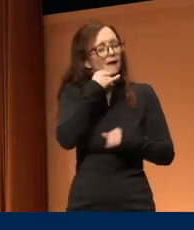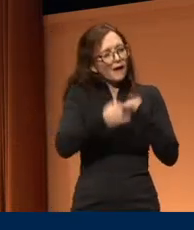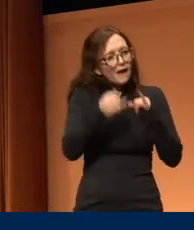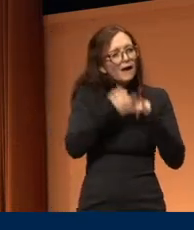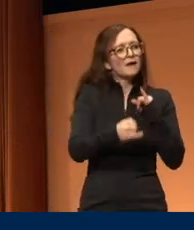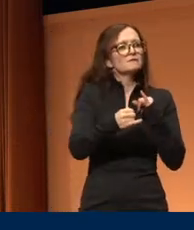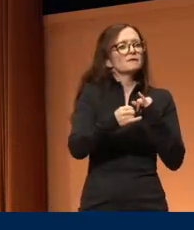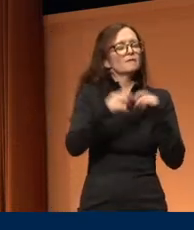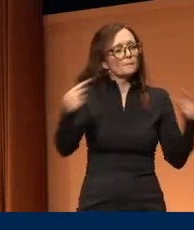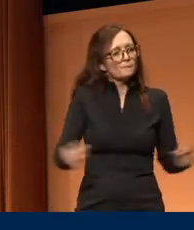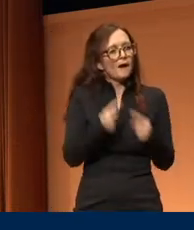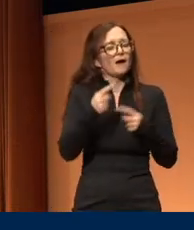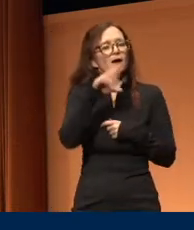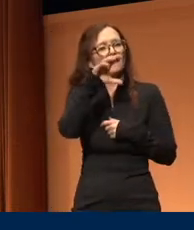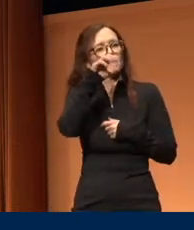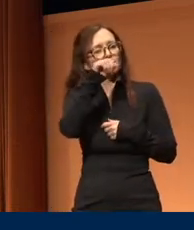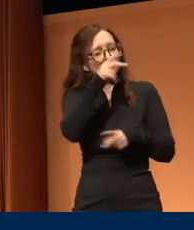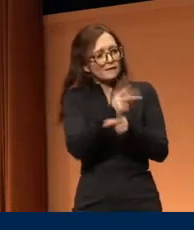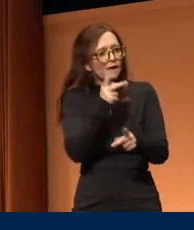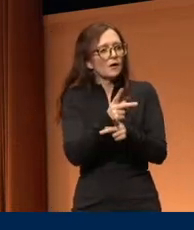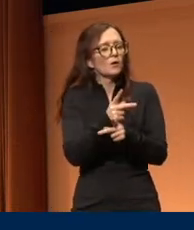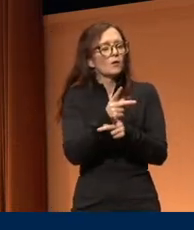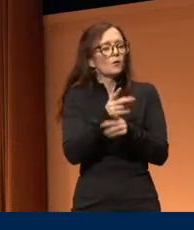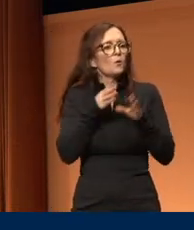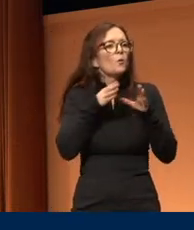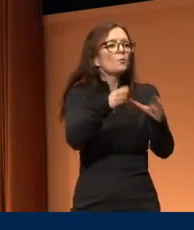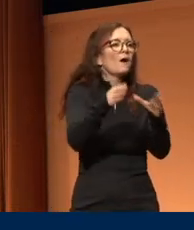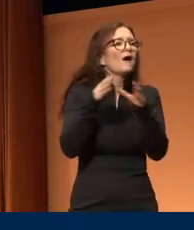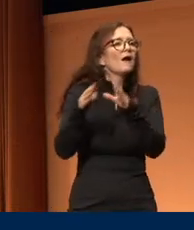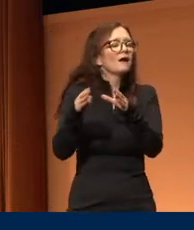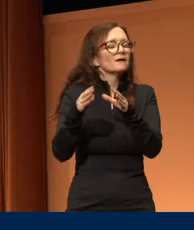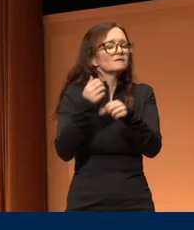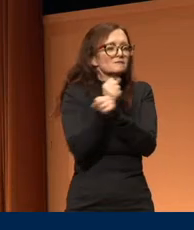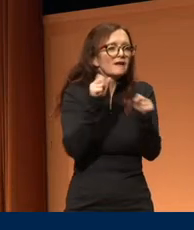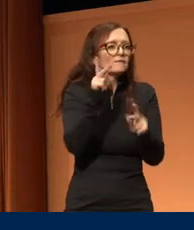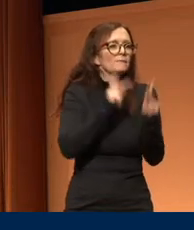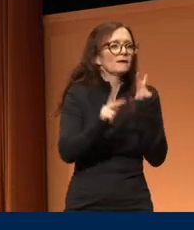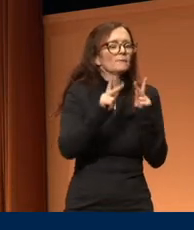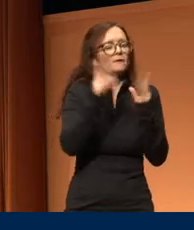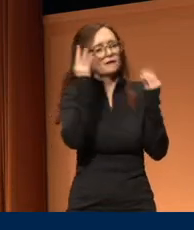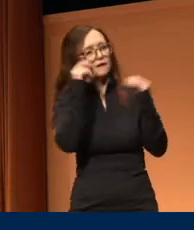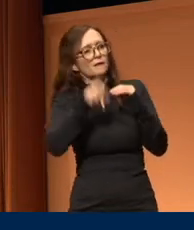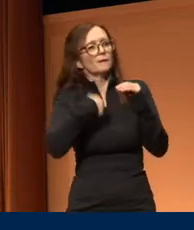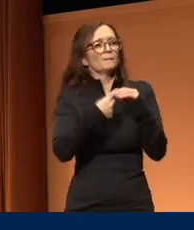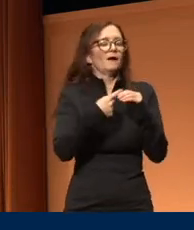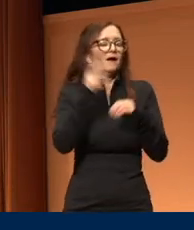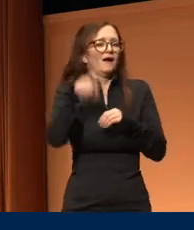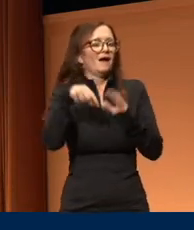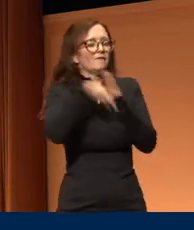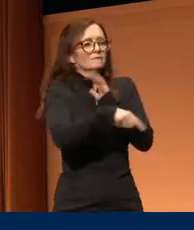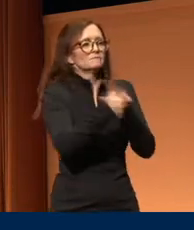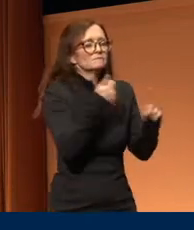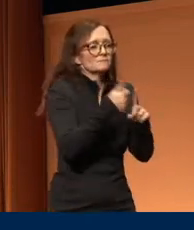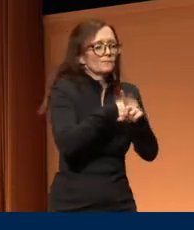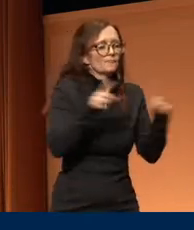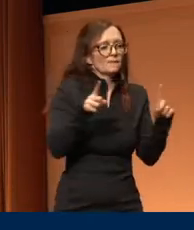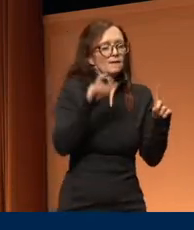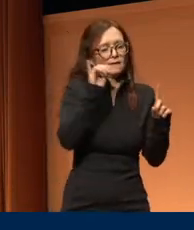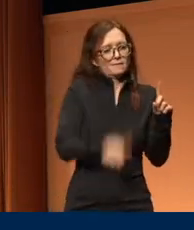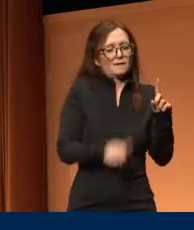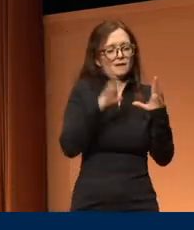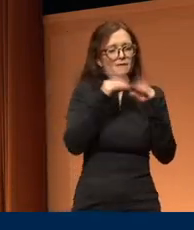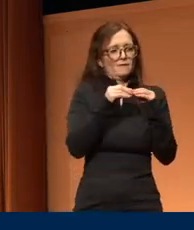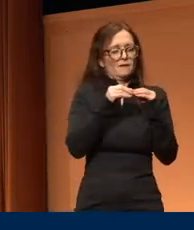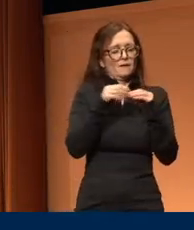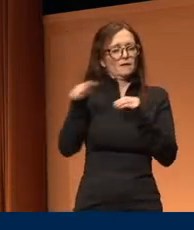life, as a way to save people from having to consider tragic choices. On the last day of the convention, the informal leader